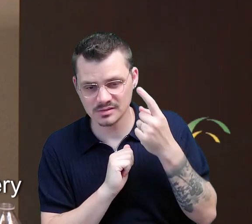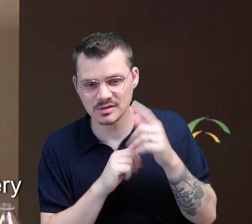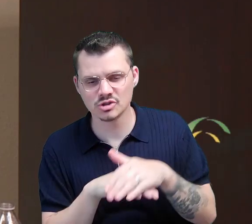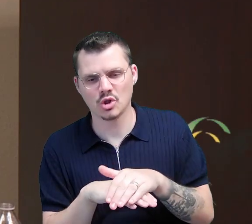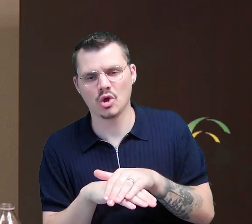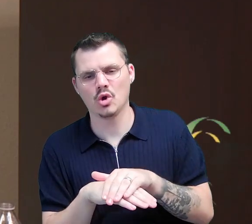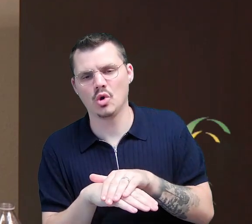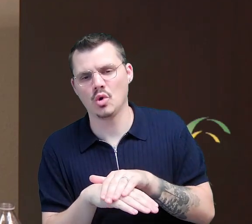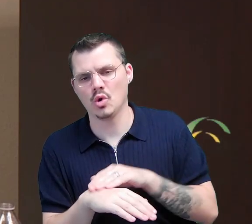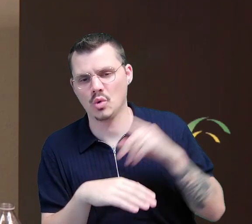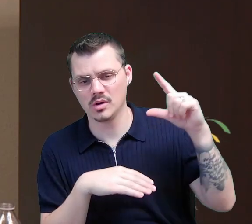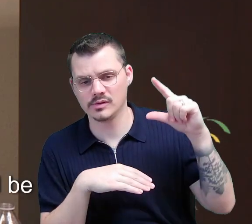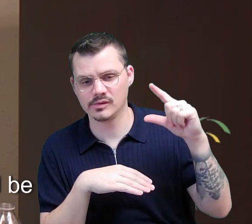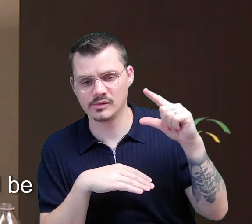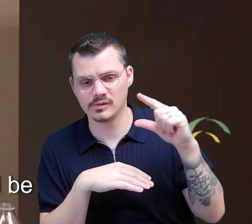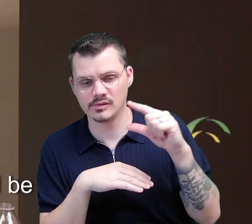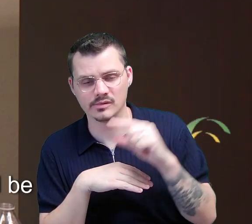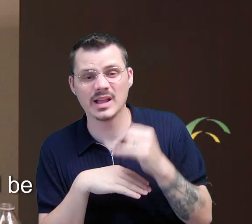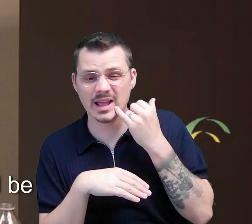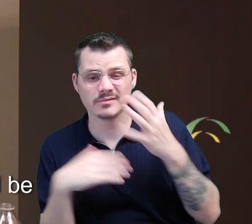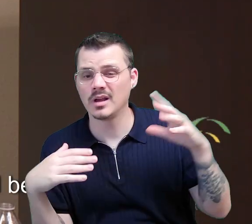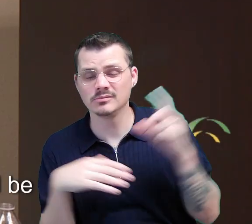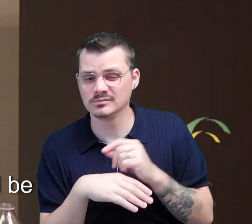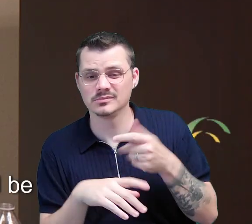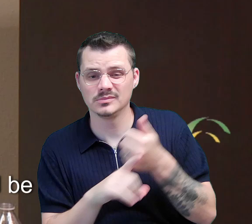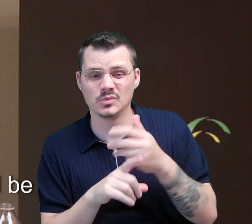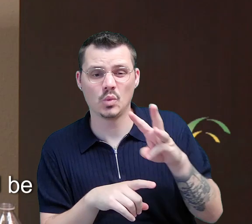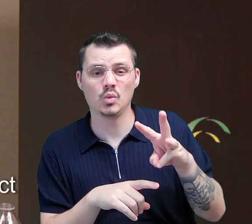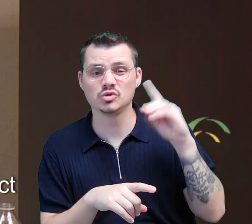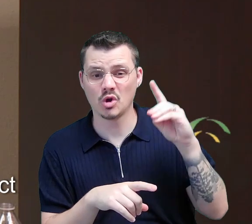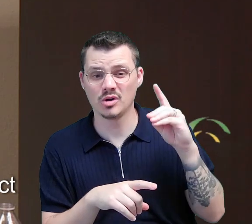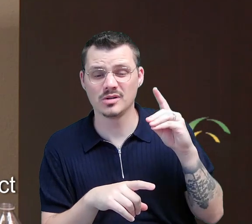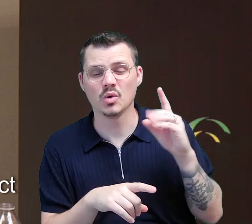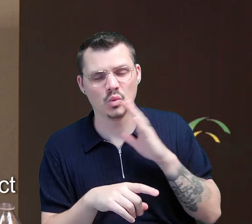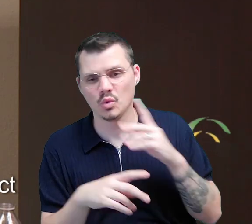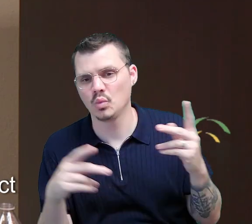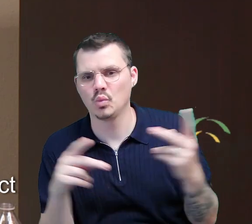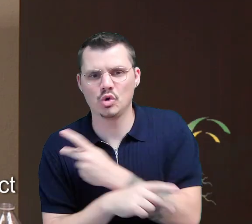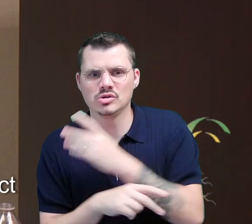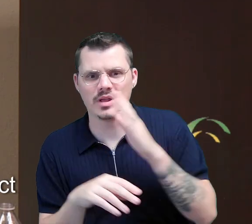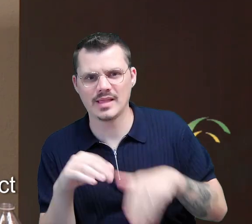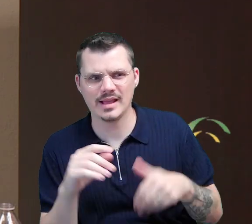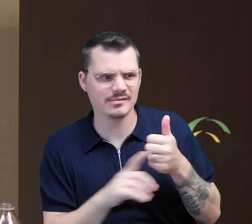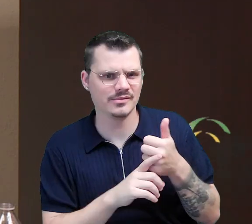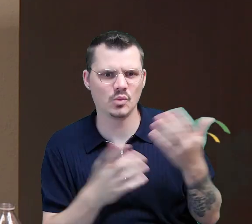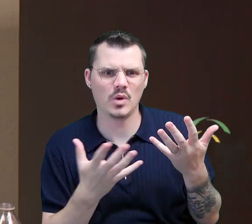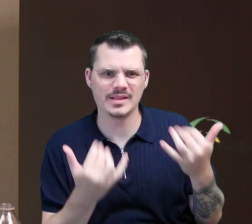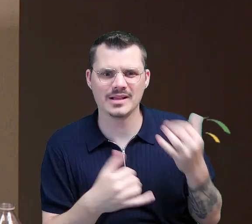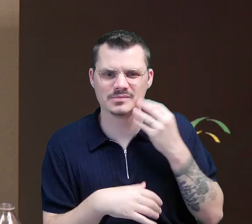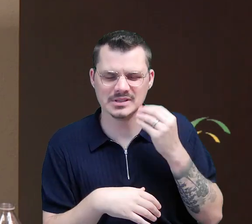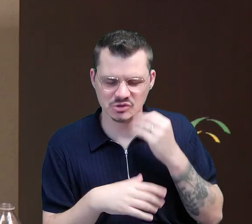very, very slowly. Otherwise, the withdrawal effects will be even more miserable than the direct